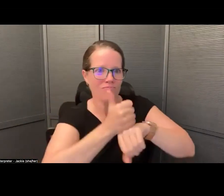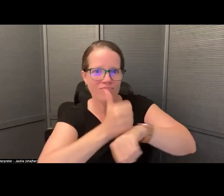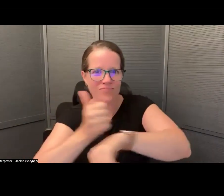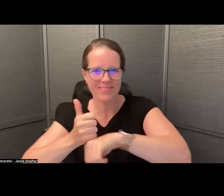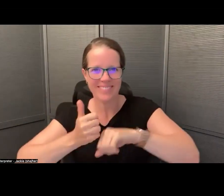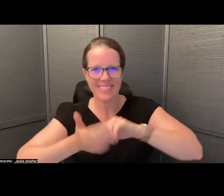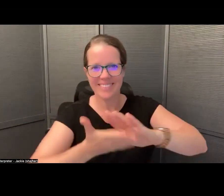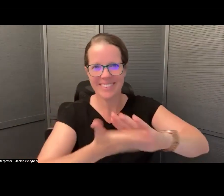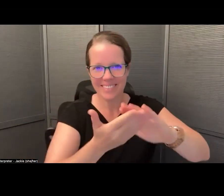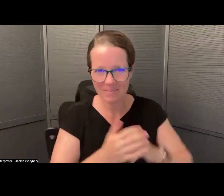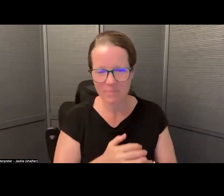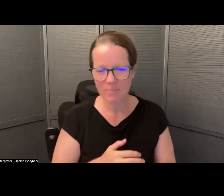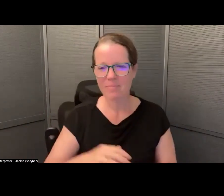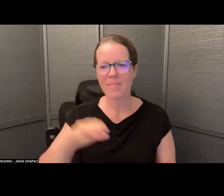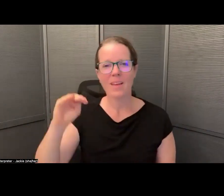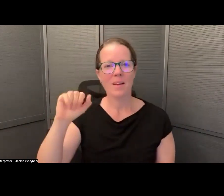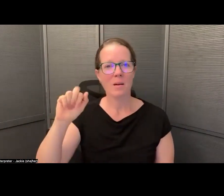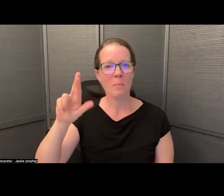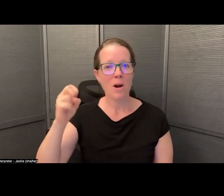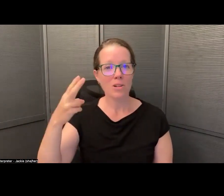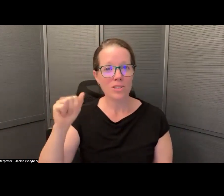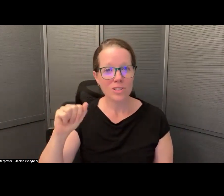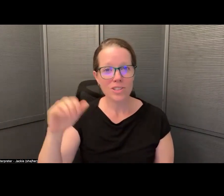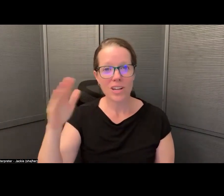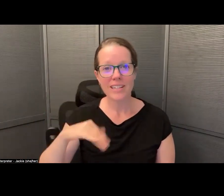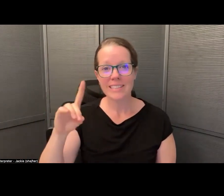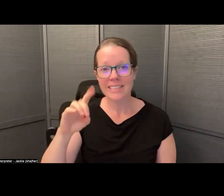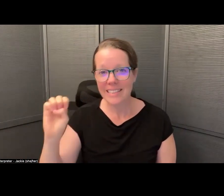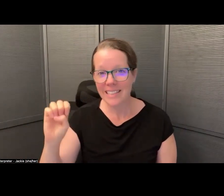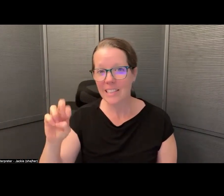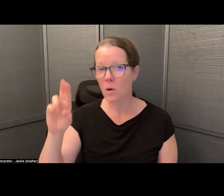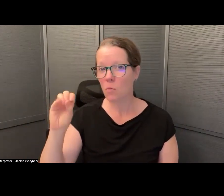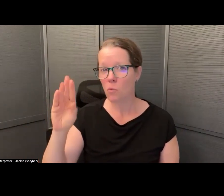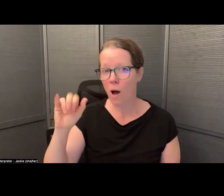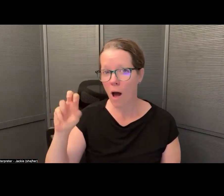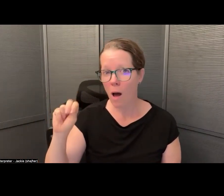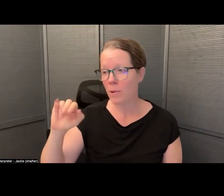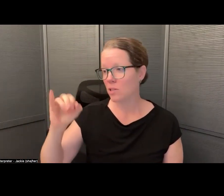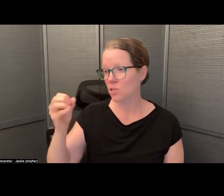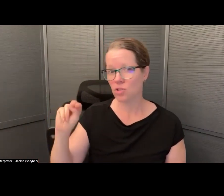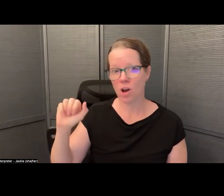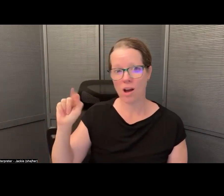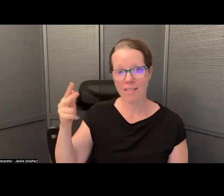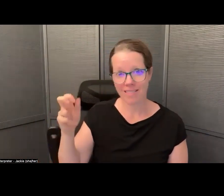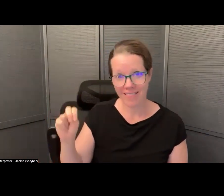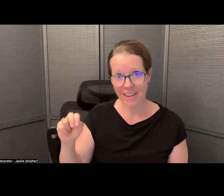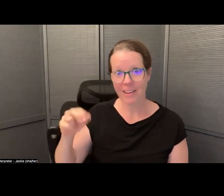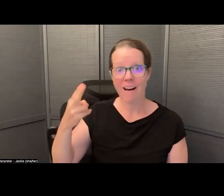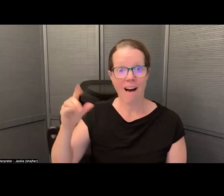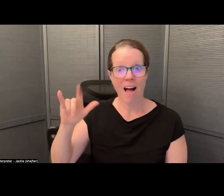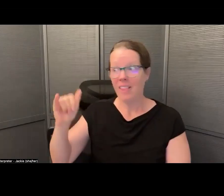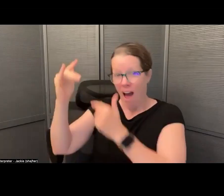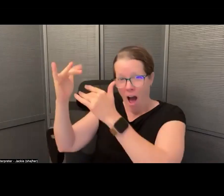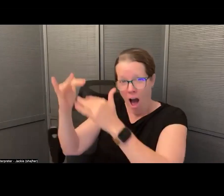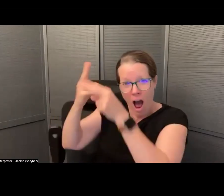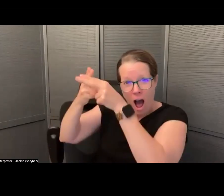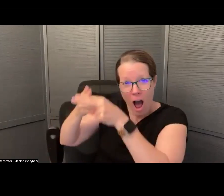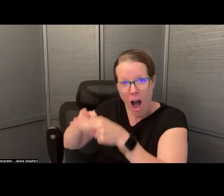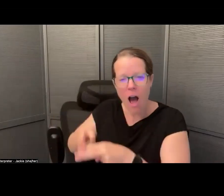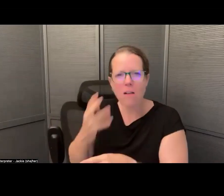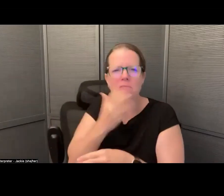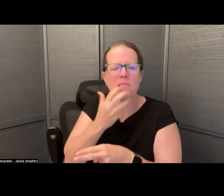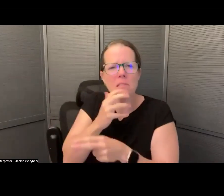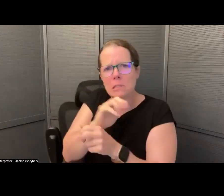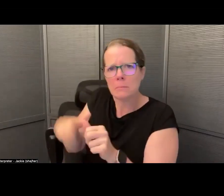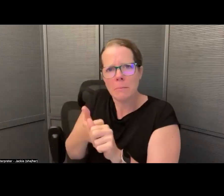Marsha Ellison, Dee Logan, Robin Tasca, and Jonathan LaRue, as well as Holly St. Jean, for their behind-the-scenes work on